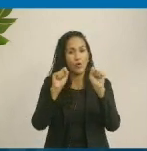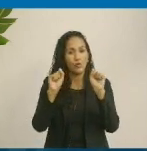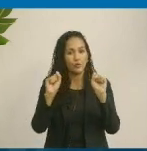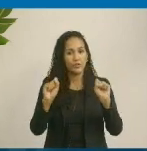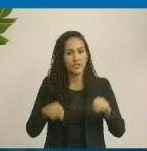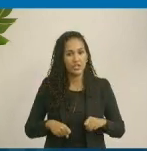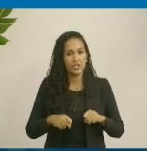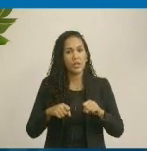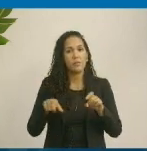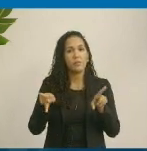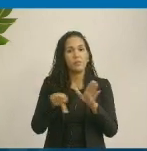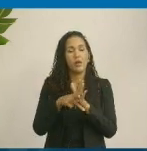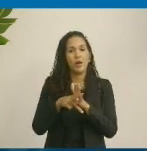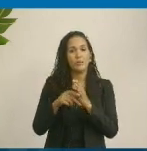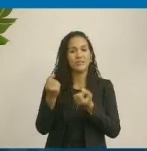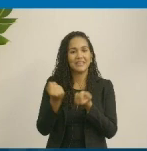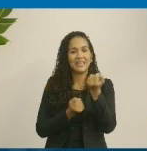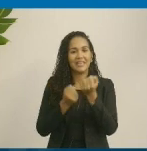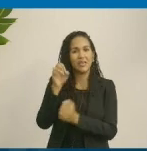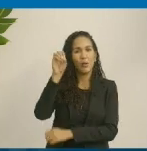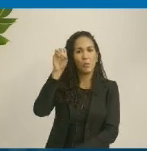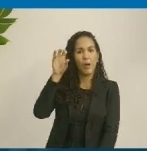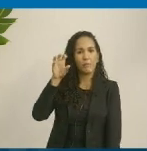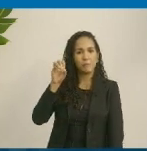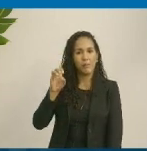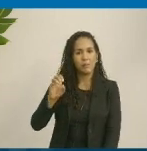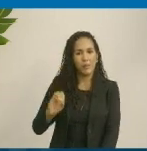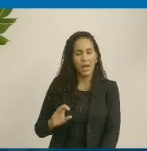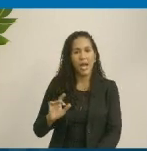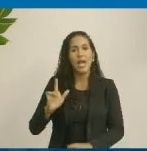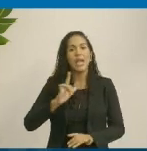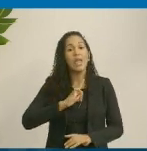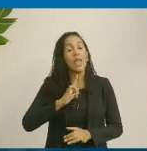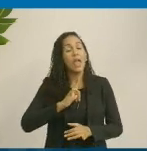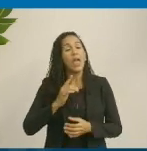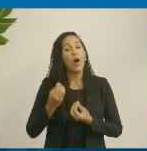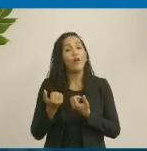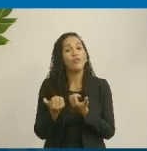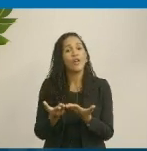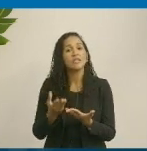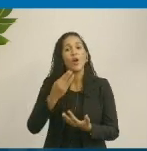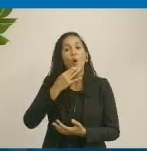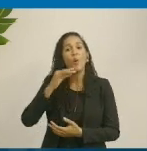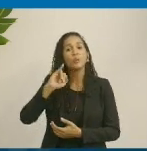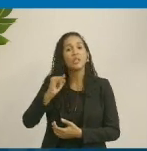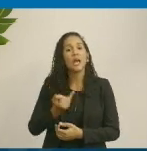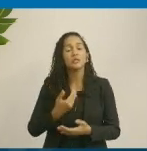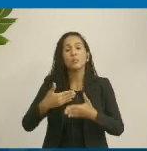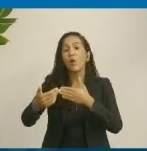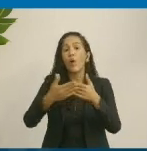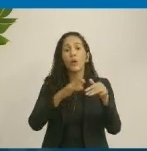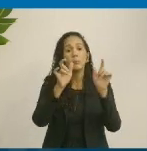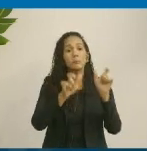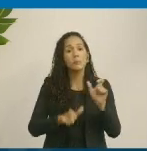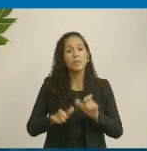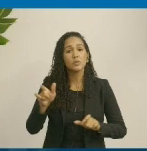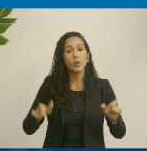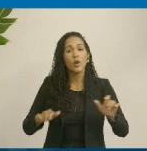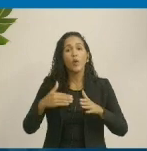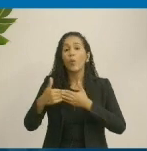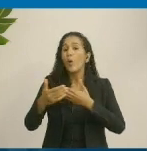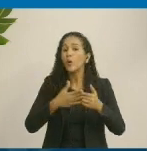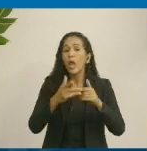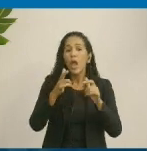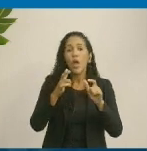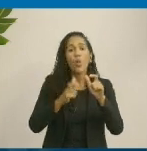to create an opportunity for any person in any space to take this app on their mobile phone and go into